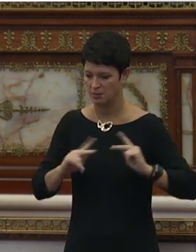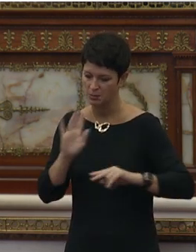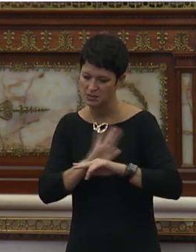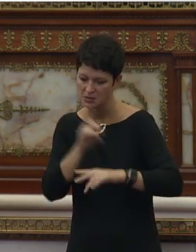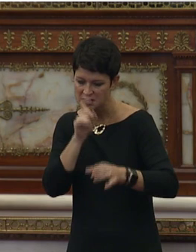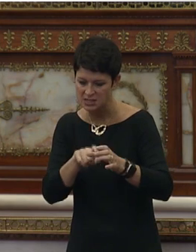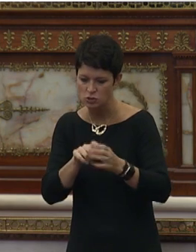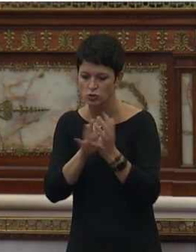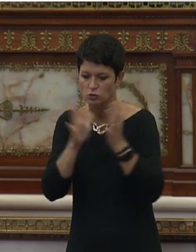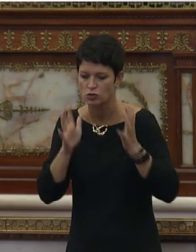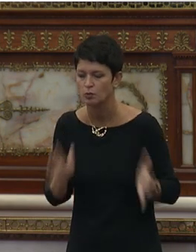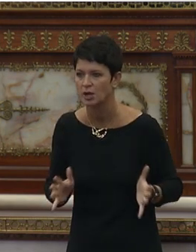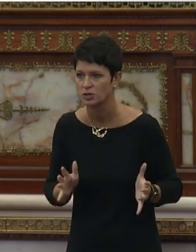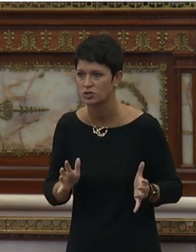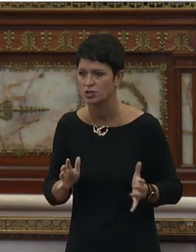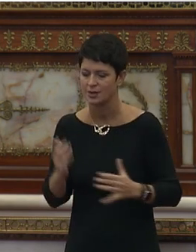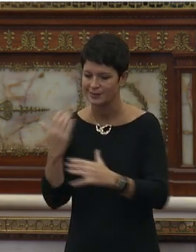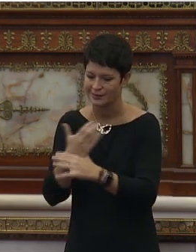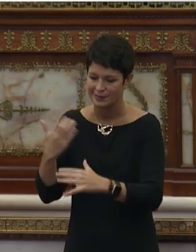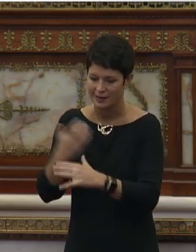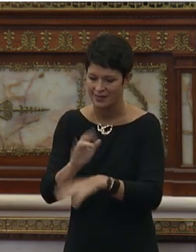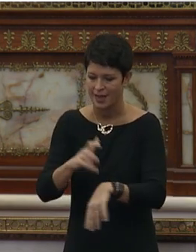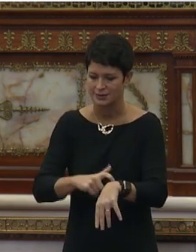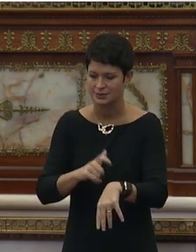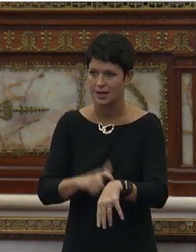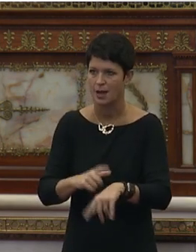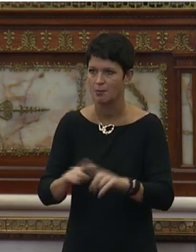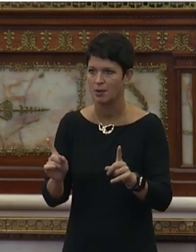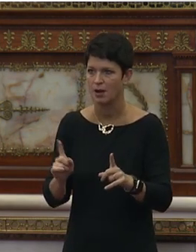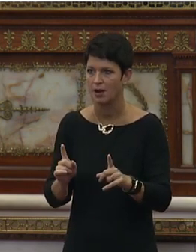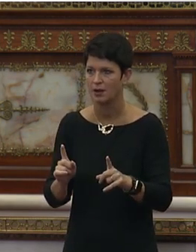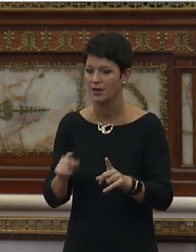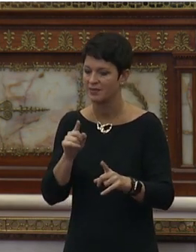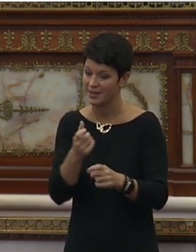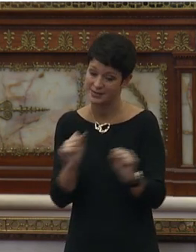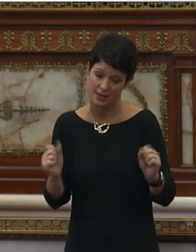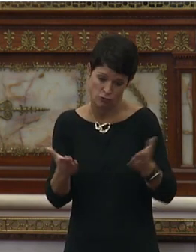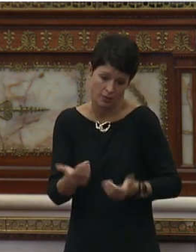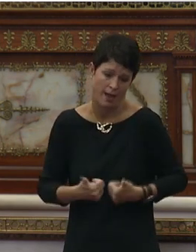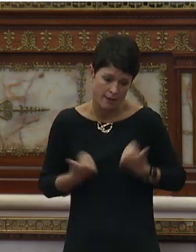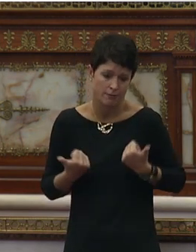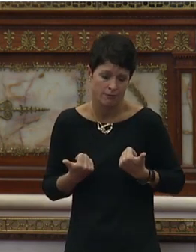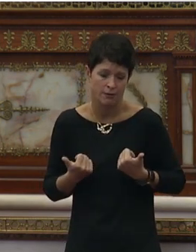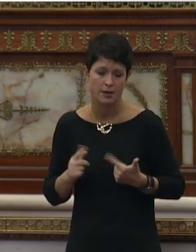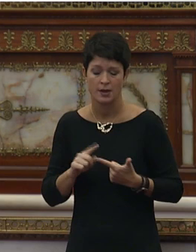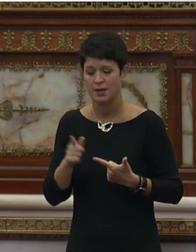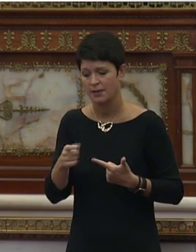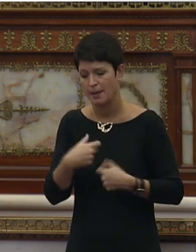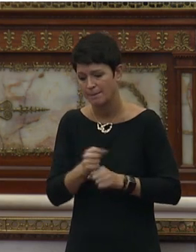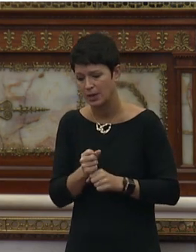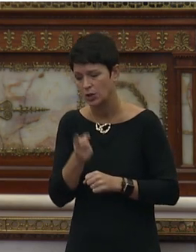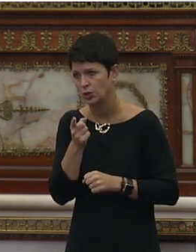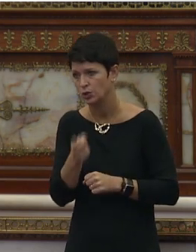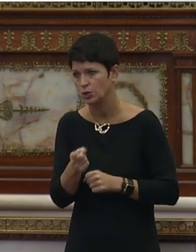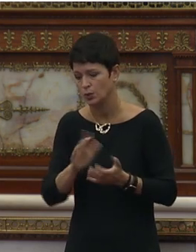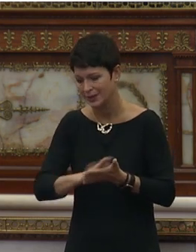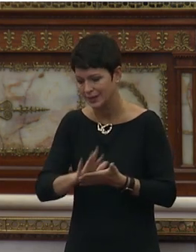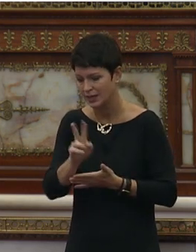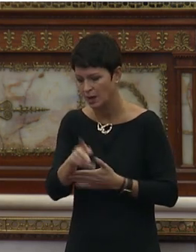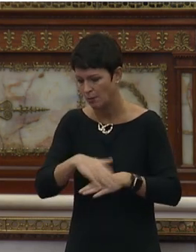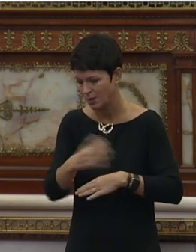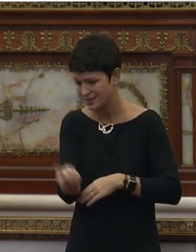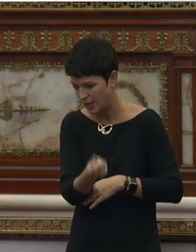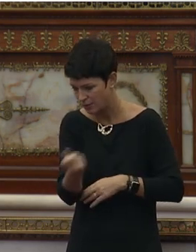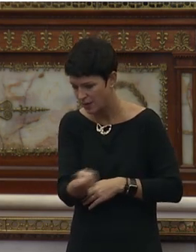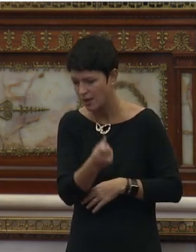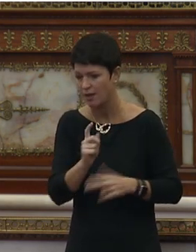a little too much. It was irritating at the time, but may have saved your life. They made you clean up on